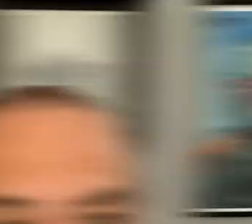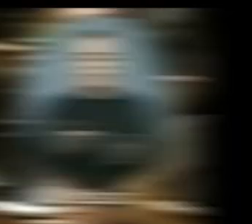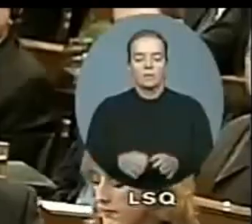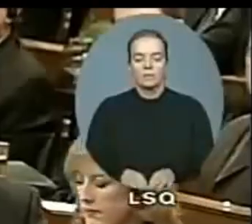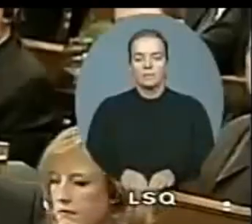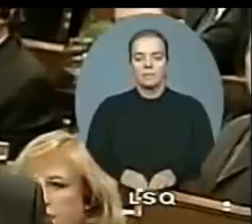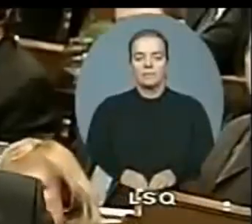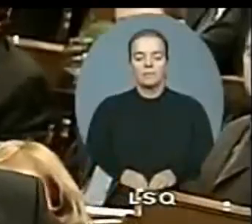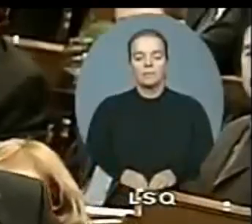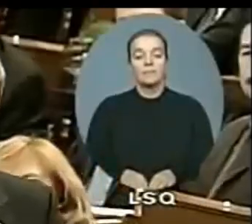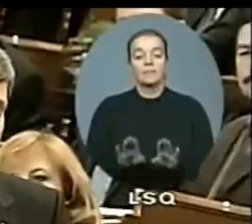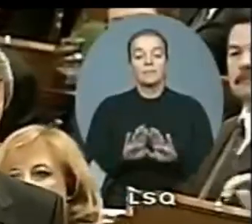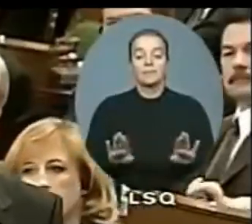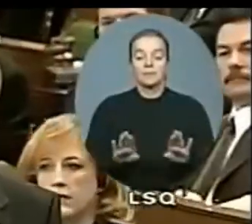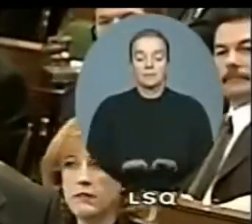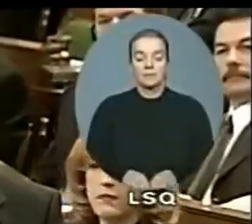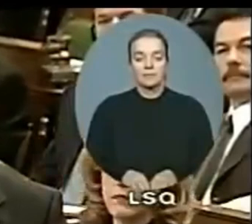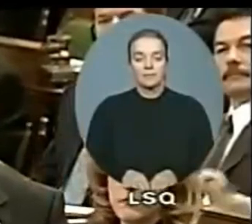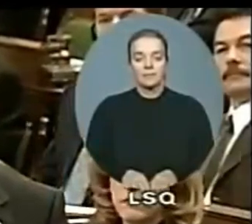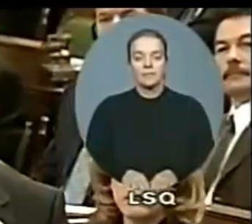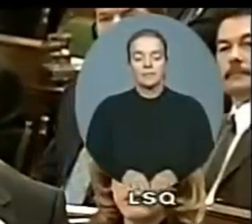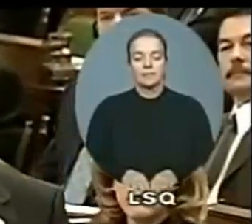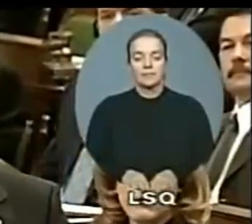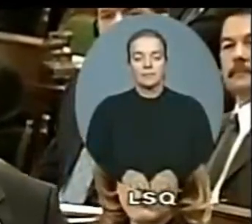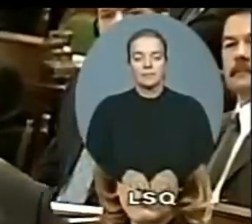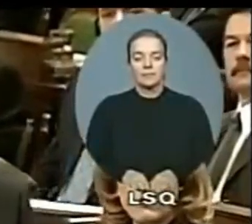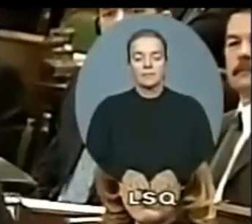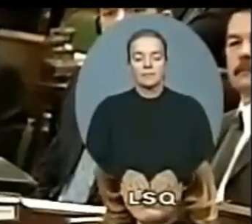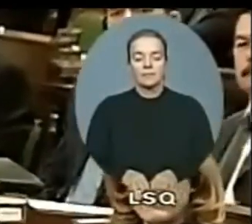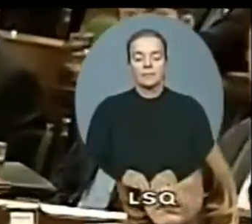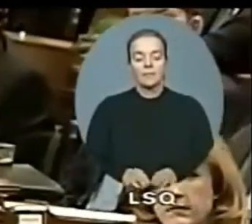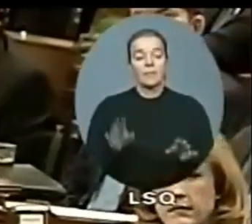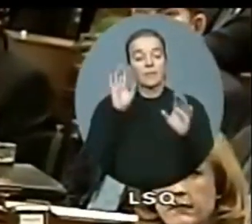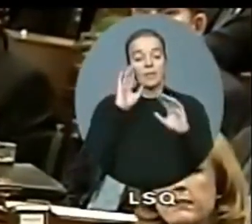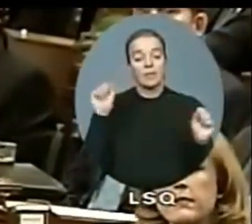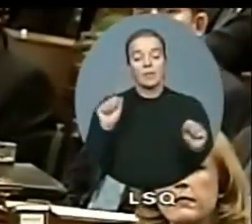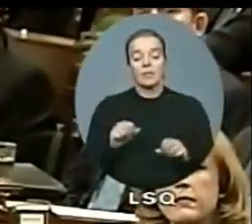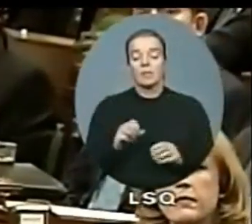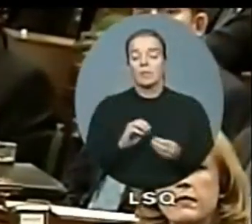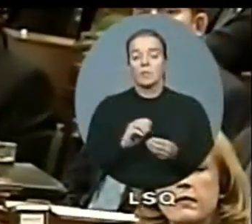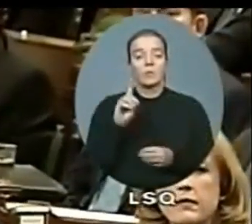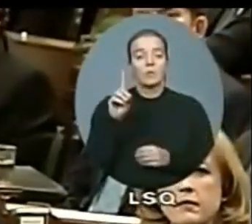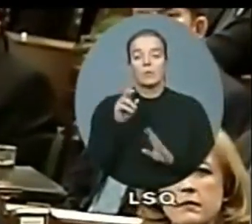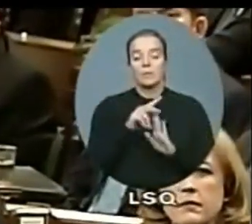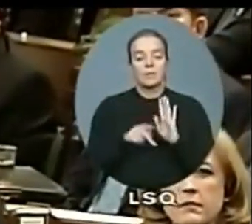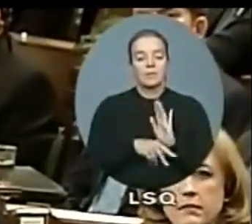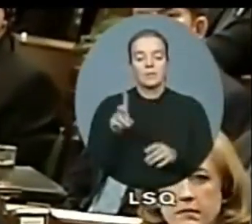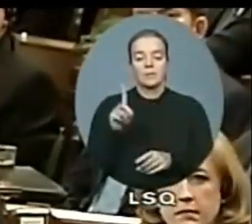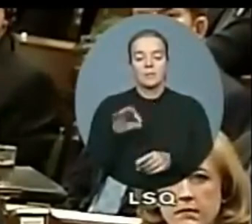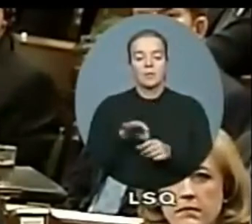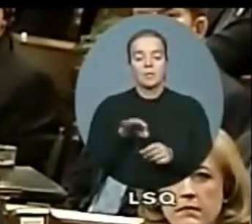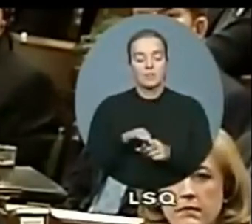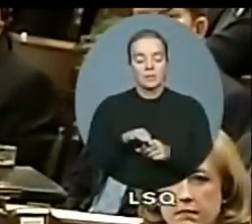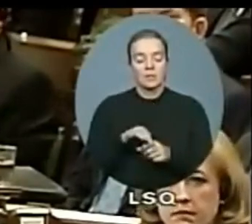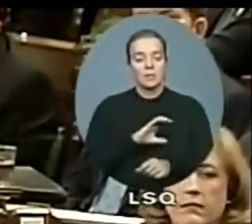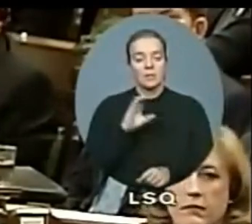take a look. Mr. Speaker, the highest principle of Canadian democracy is that if you want to be Prime Minister, you get your